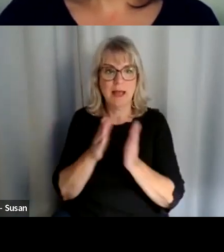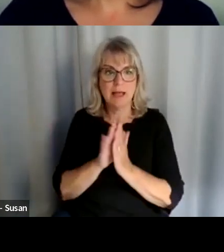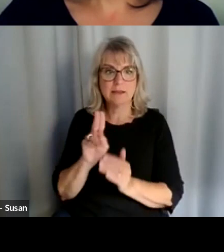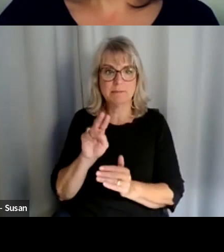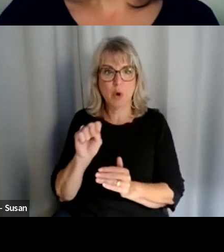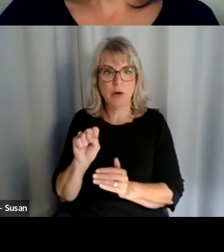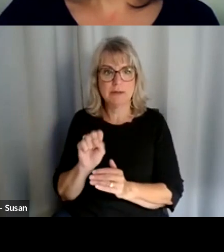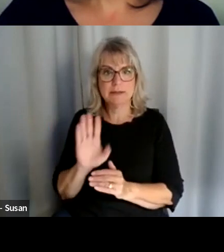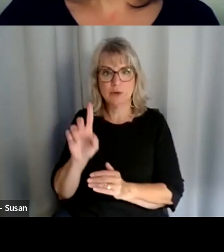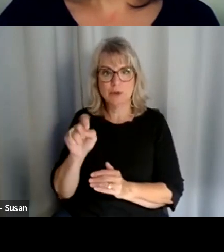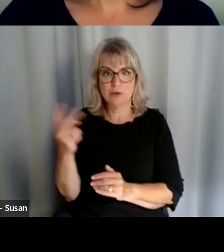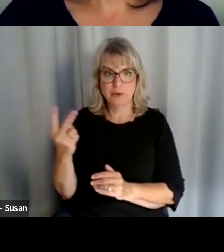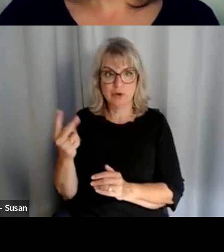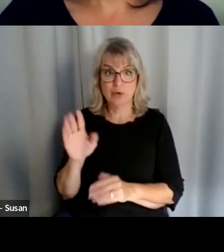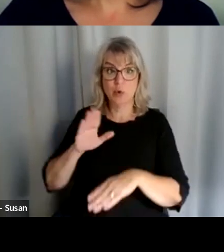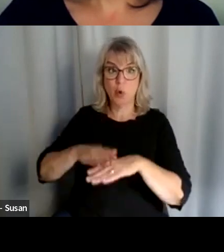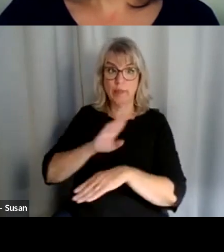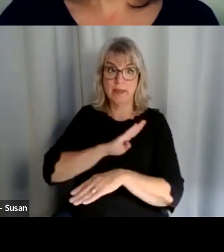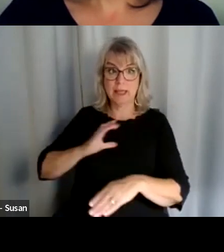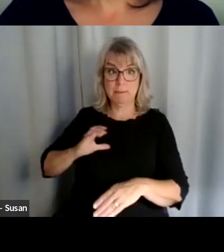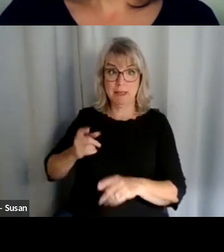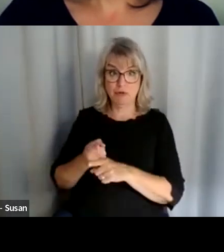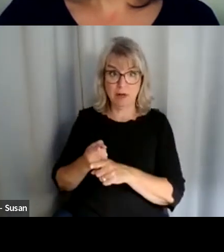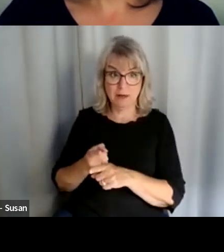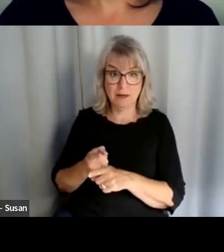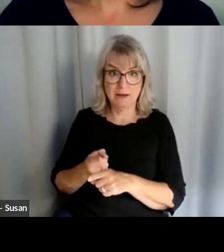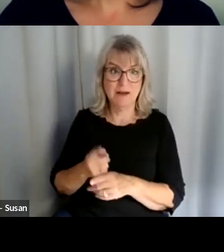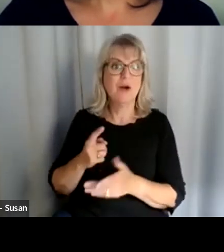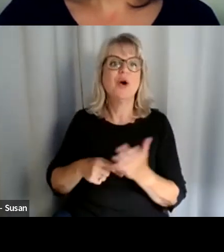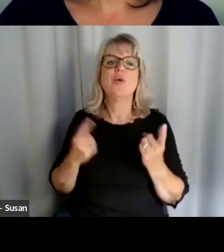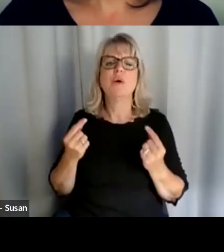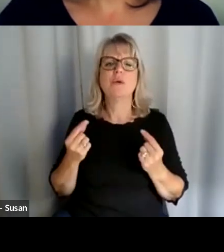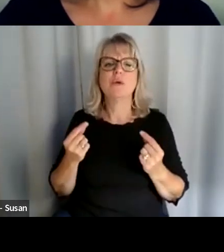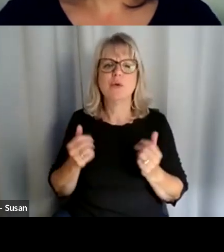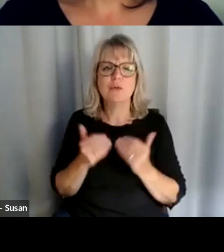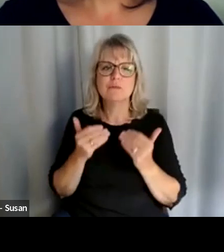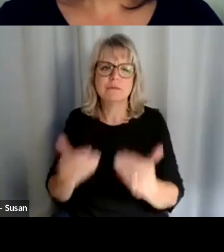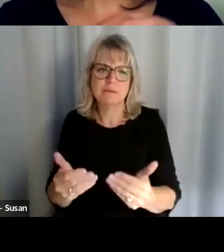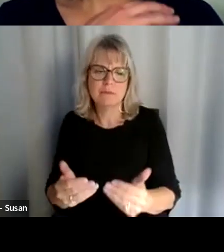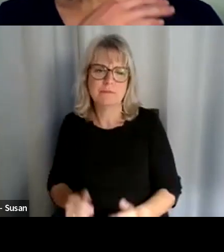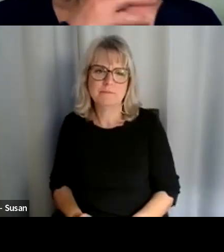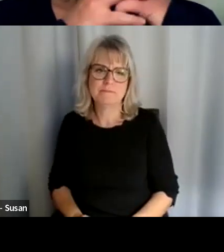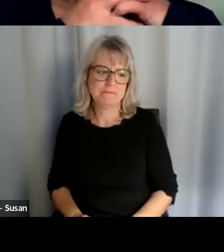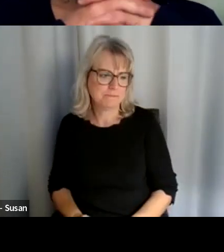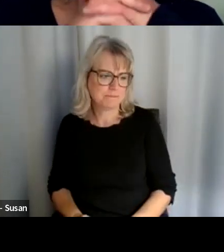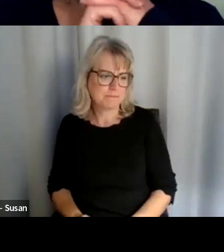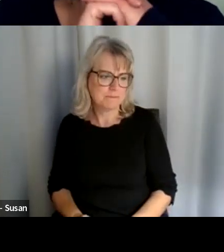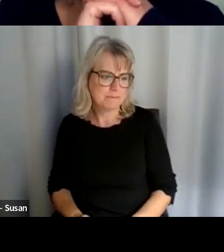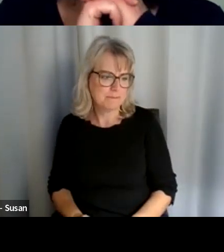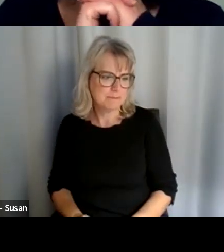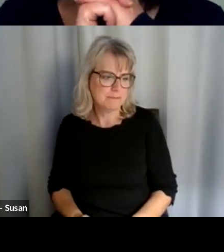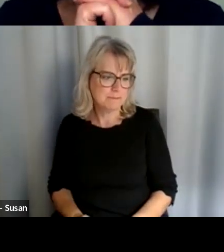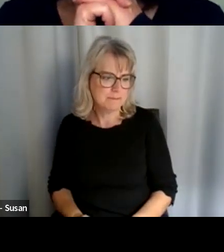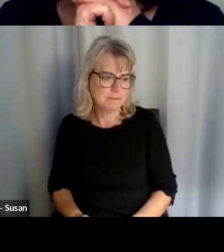you folks? You were sitting on this committee. What's the direction you would take us in? So I think